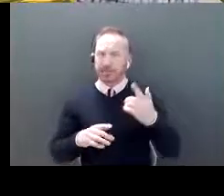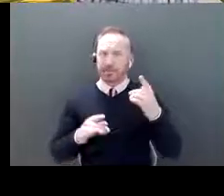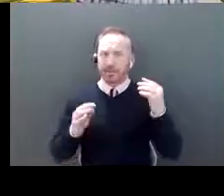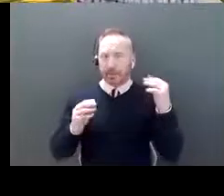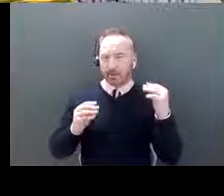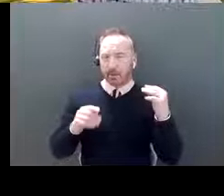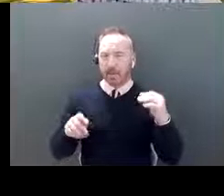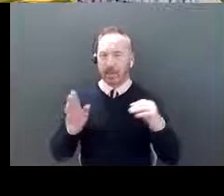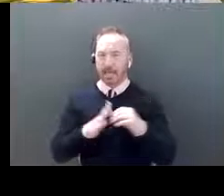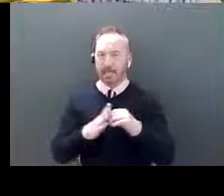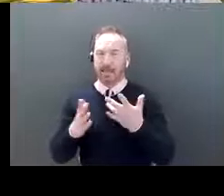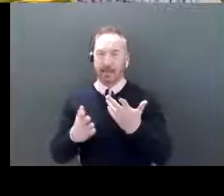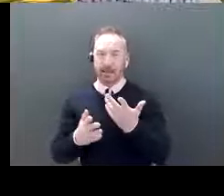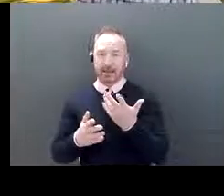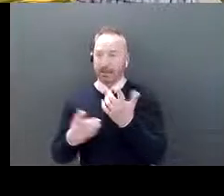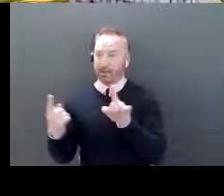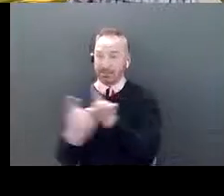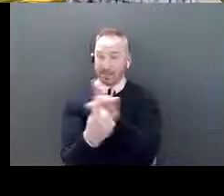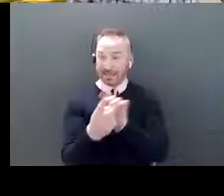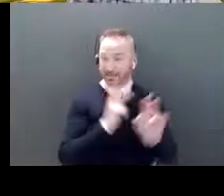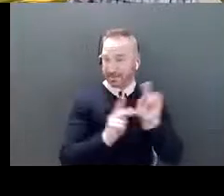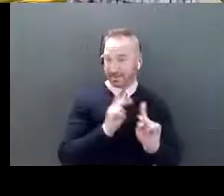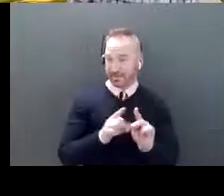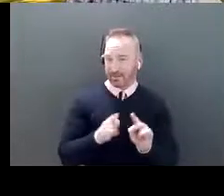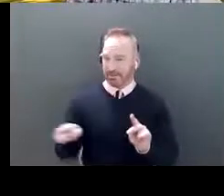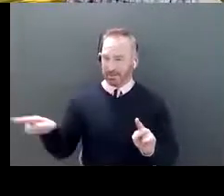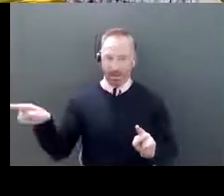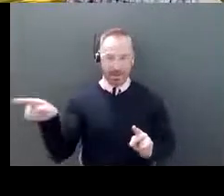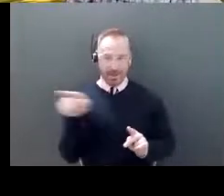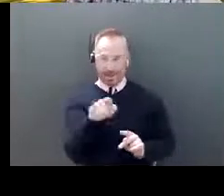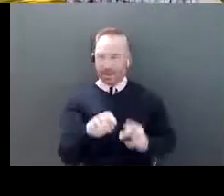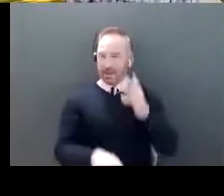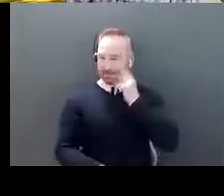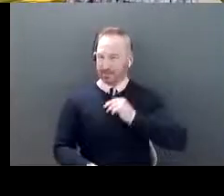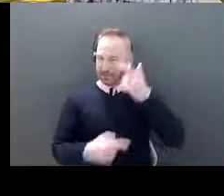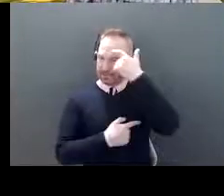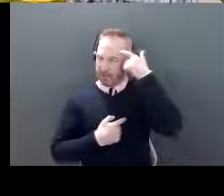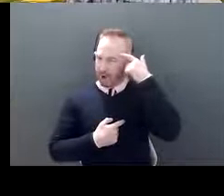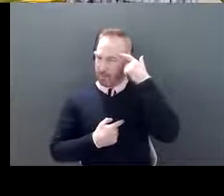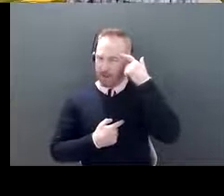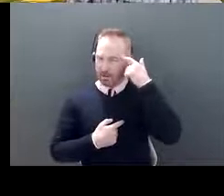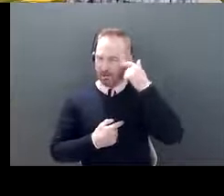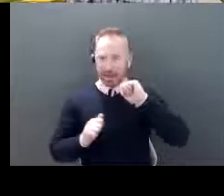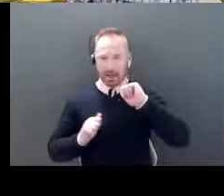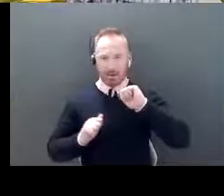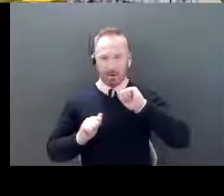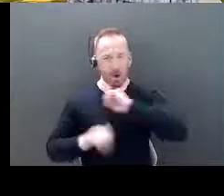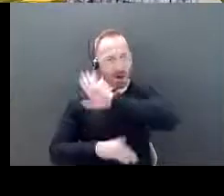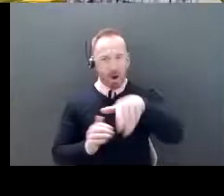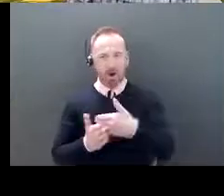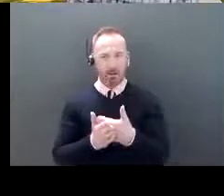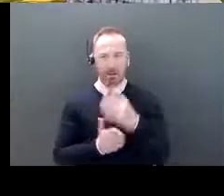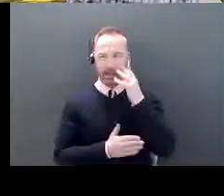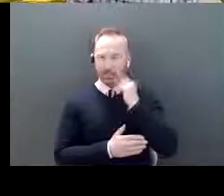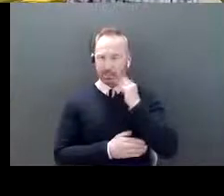trauma in their lives, and you don't have to know their story in order to be caring, and to understand that people don't do things without a